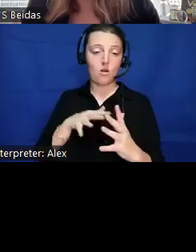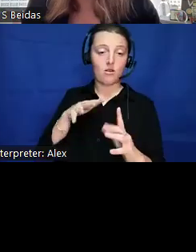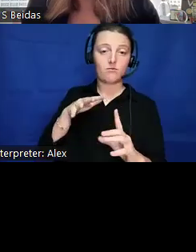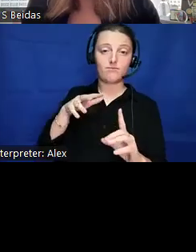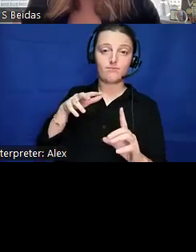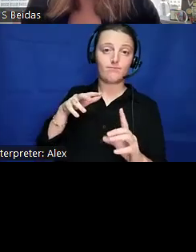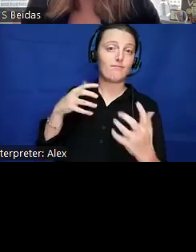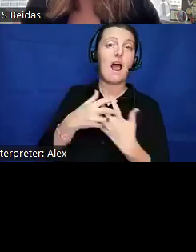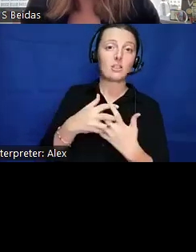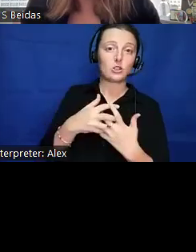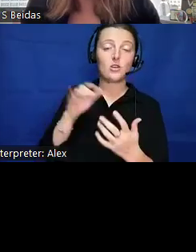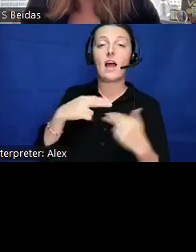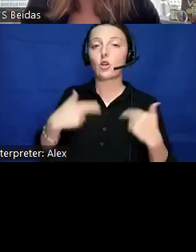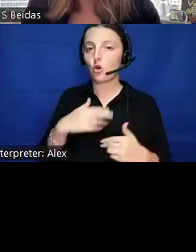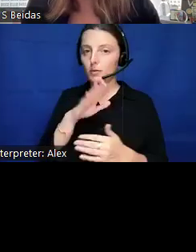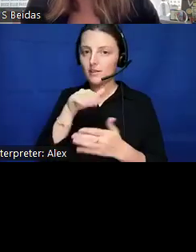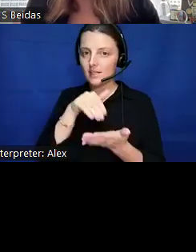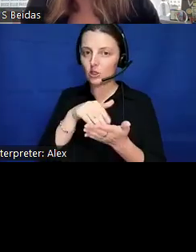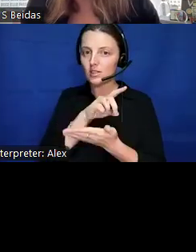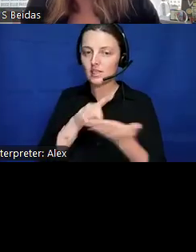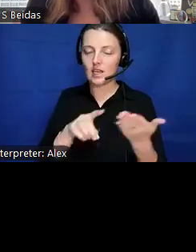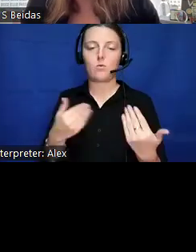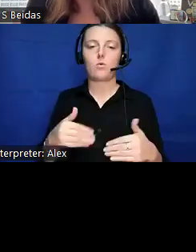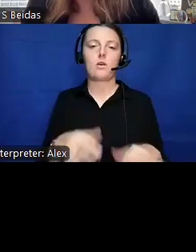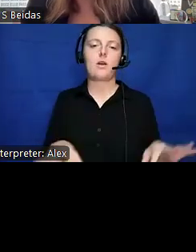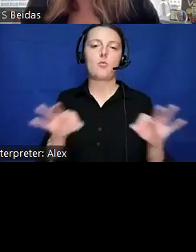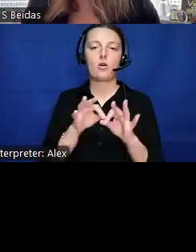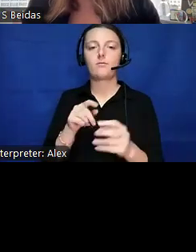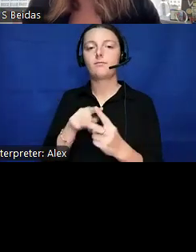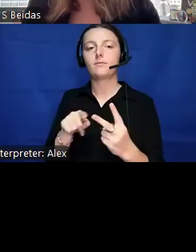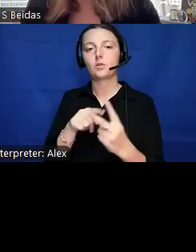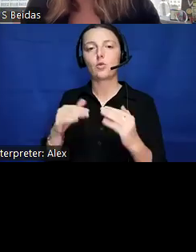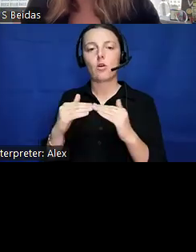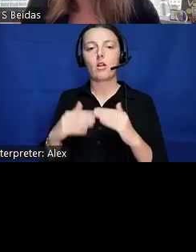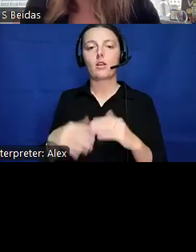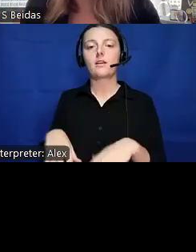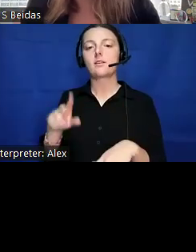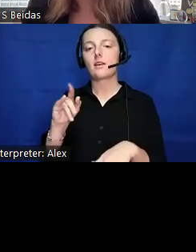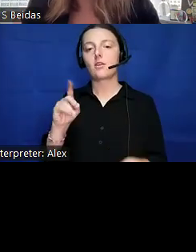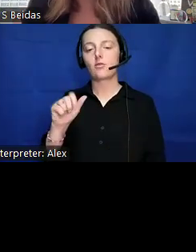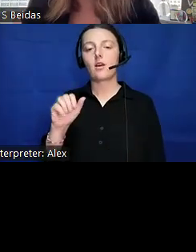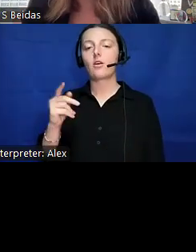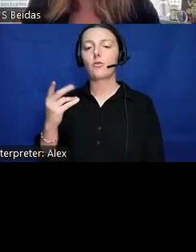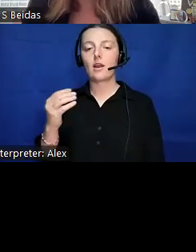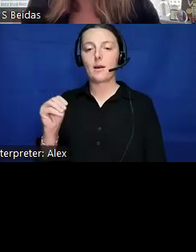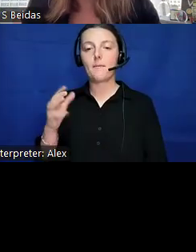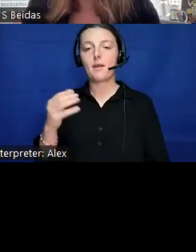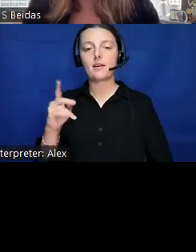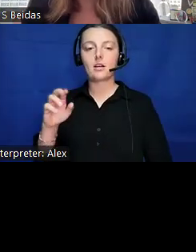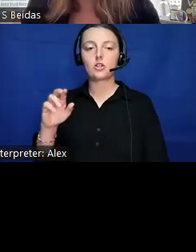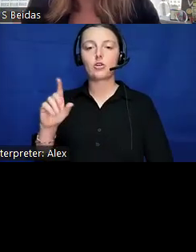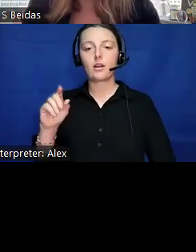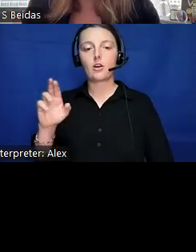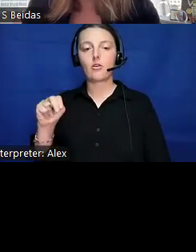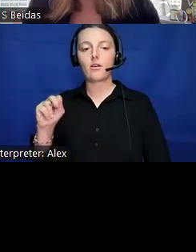really, really important. Here are some colleagues, Dr. Andrea Graham and Dr. Erin Lyon, who are leaders in thinking about how to do